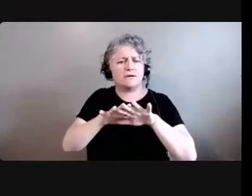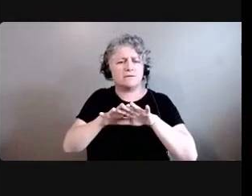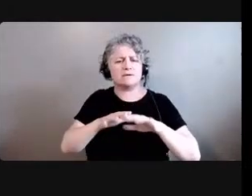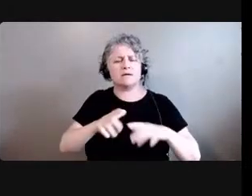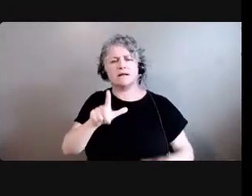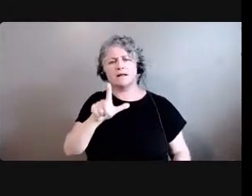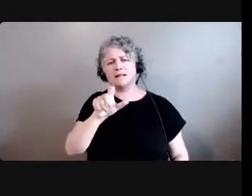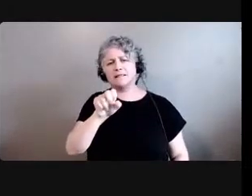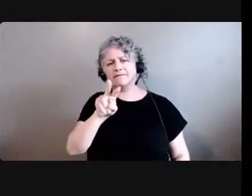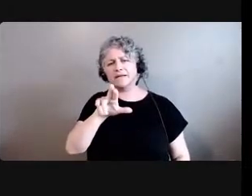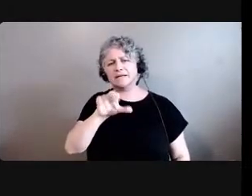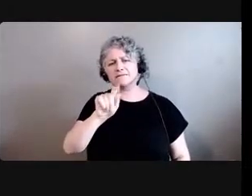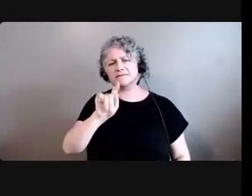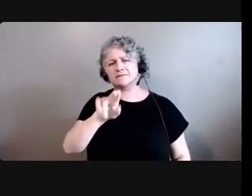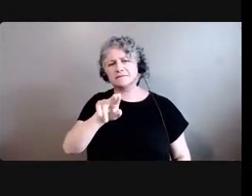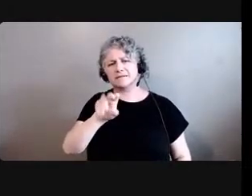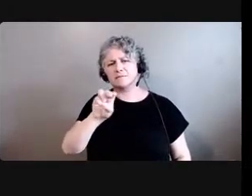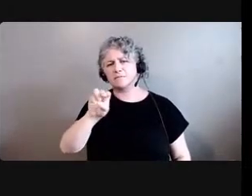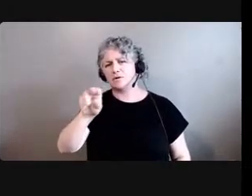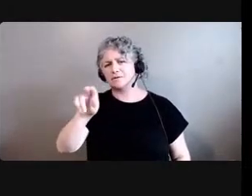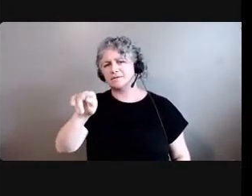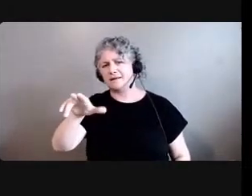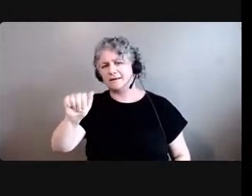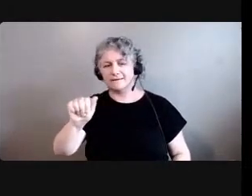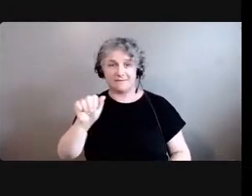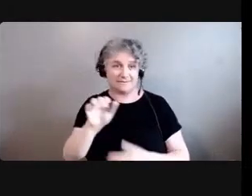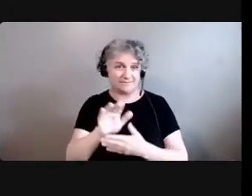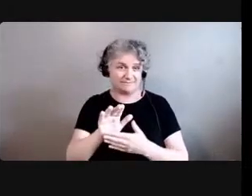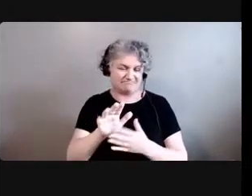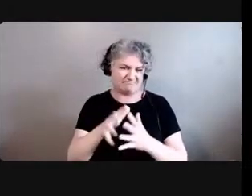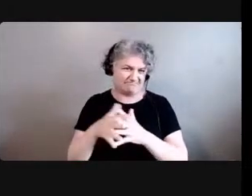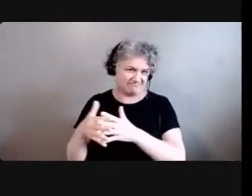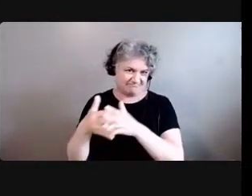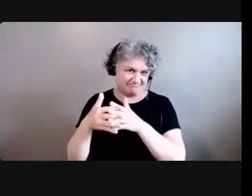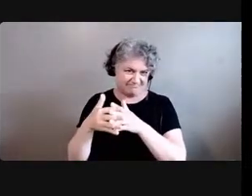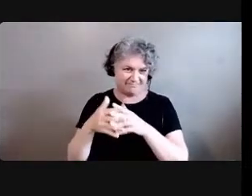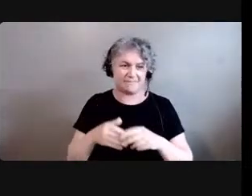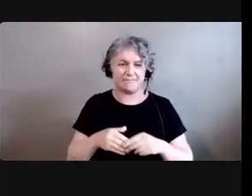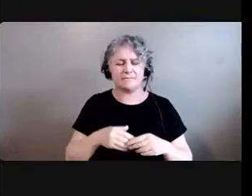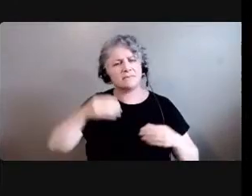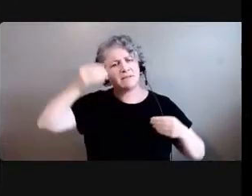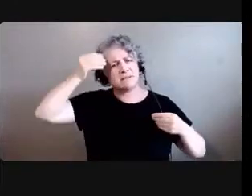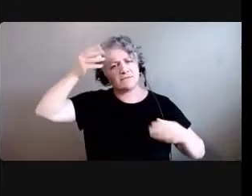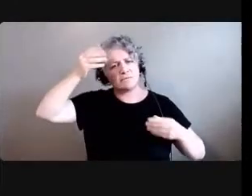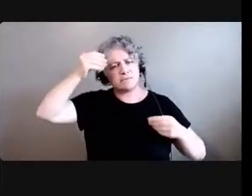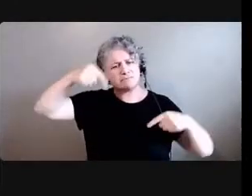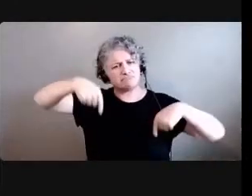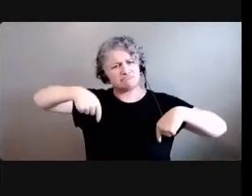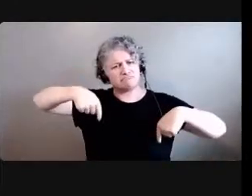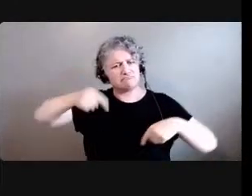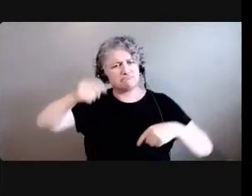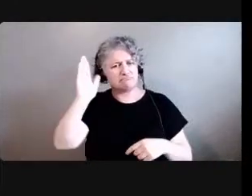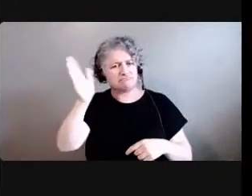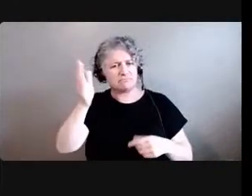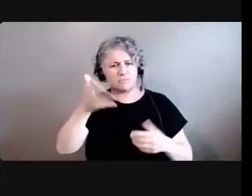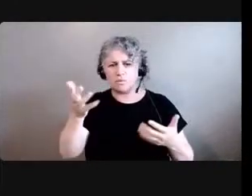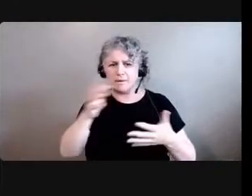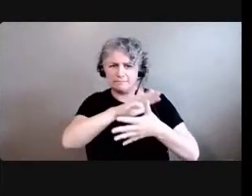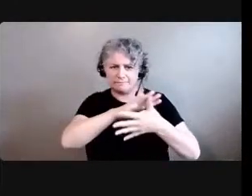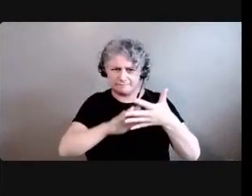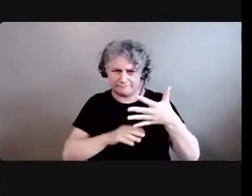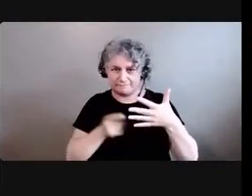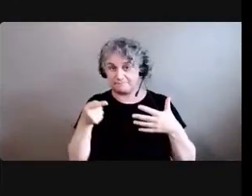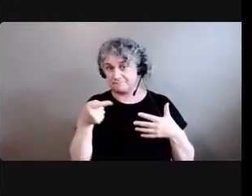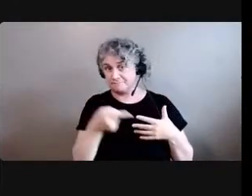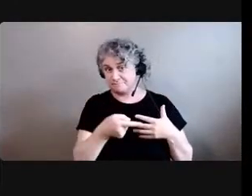USA. And the contents of my presentation are as follows: an introduction to